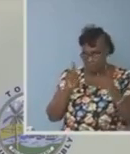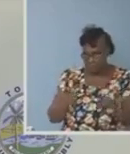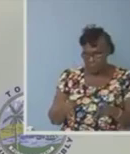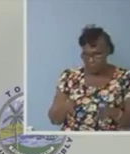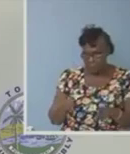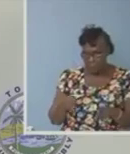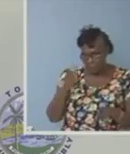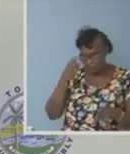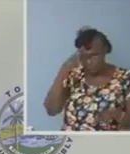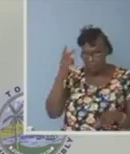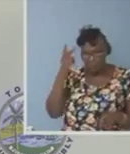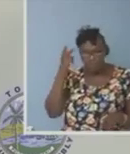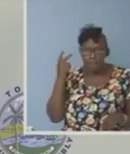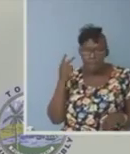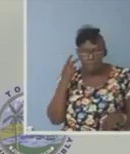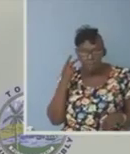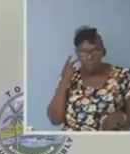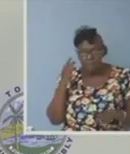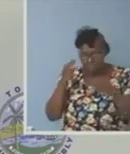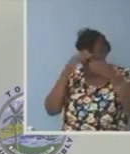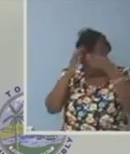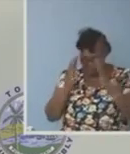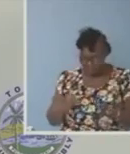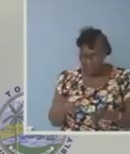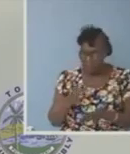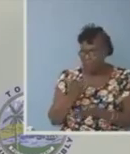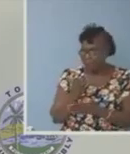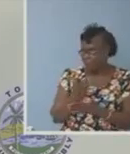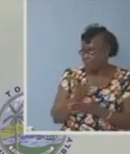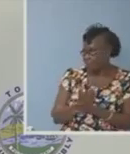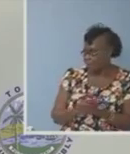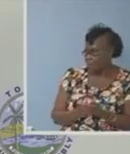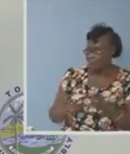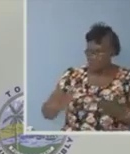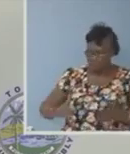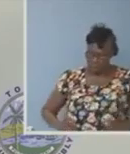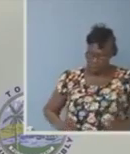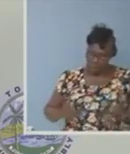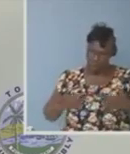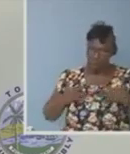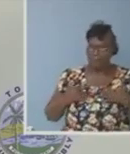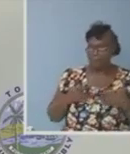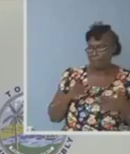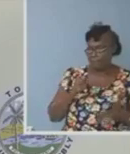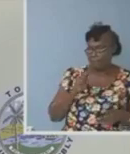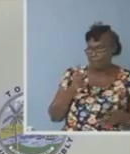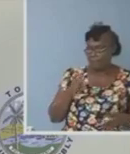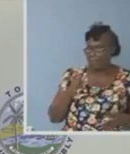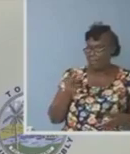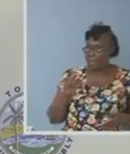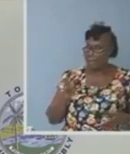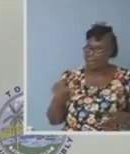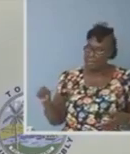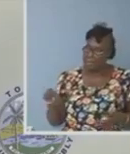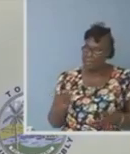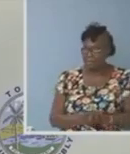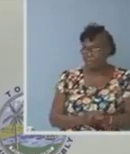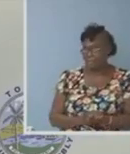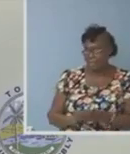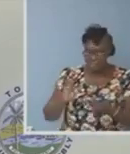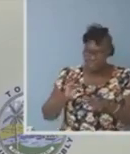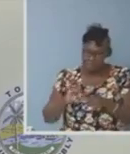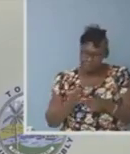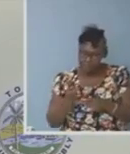with their children, to probably teach them some, life skills, whether it is